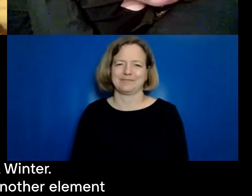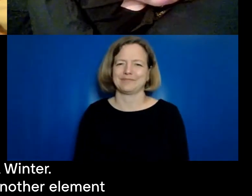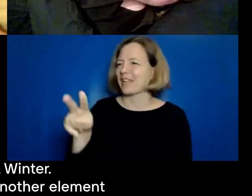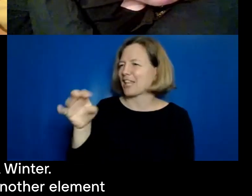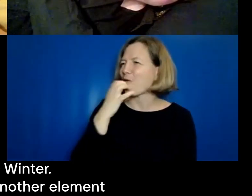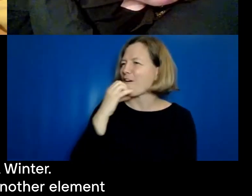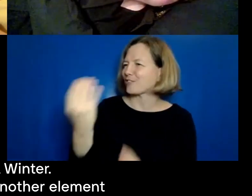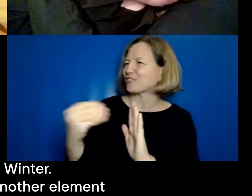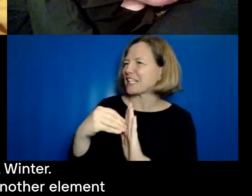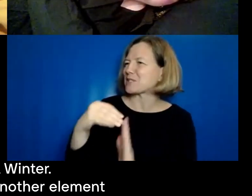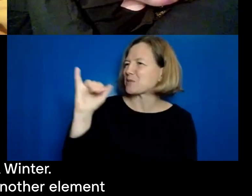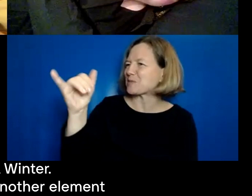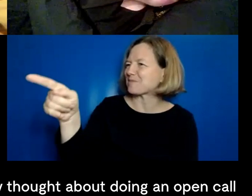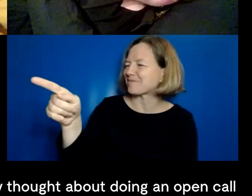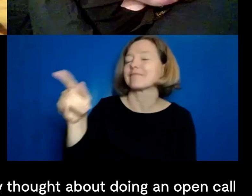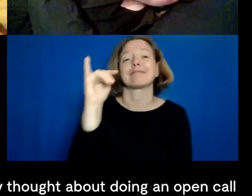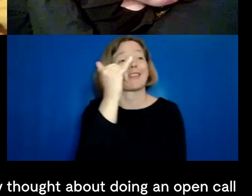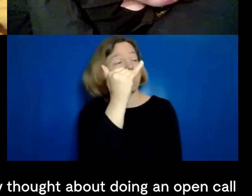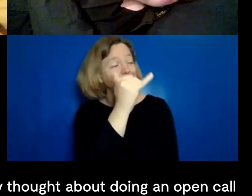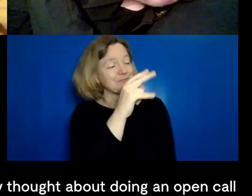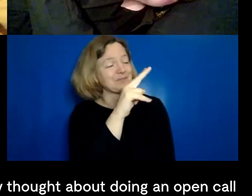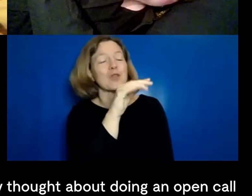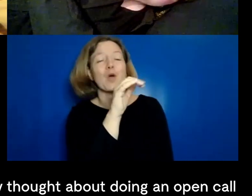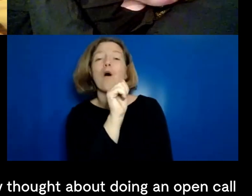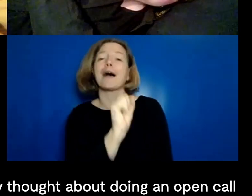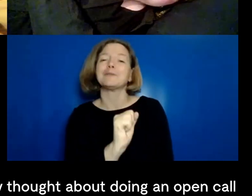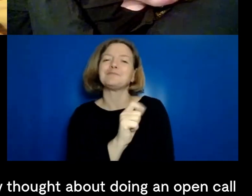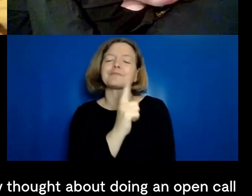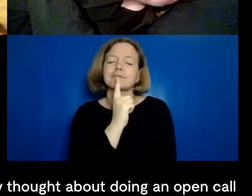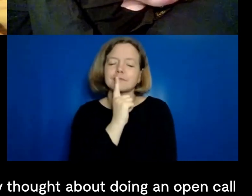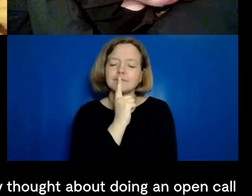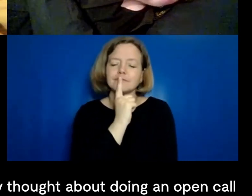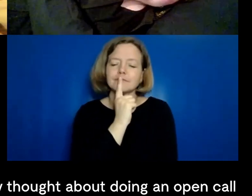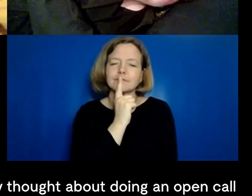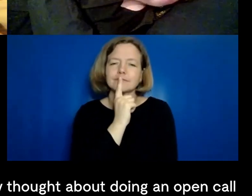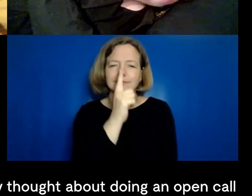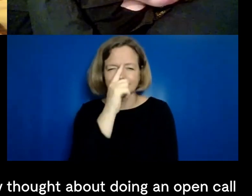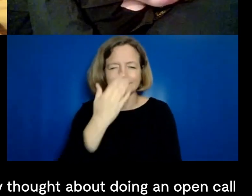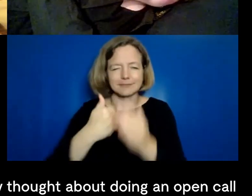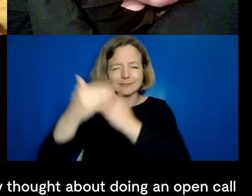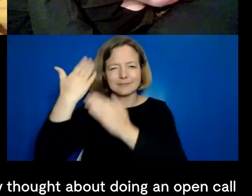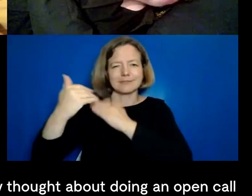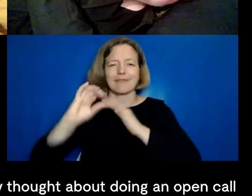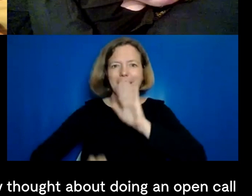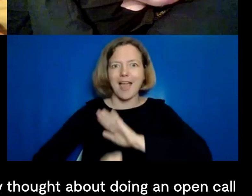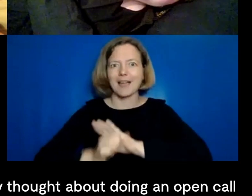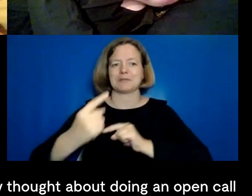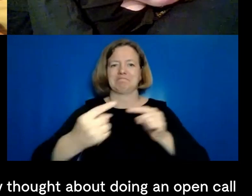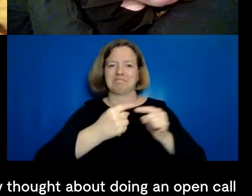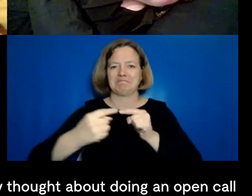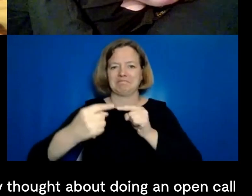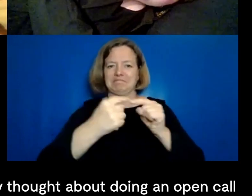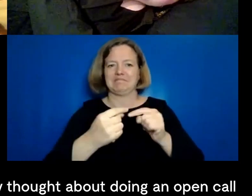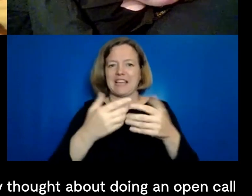I think we talked a lot about, of course, I think we never really thought about doing